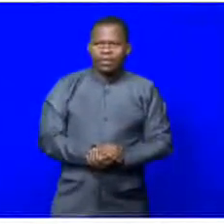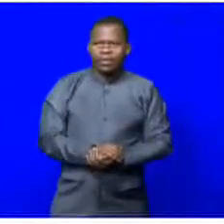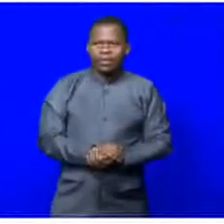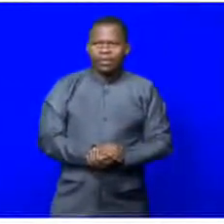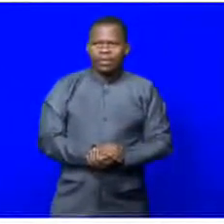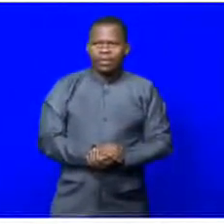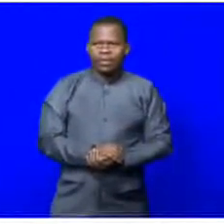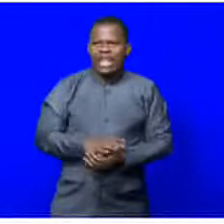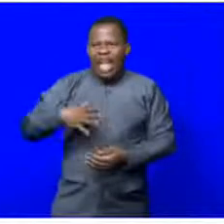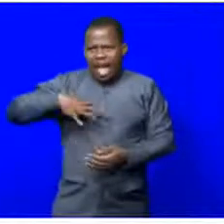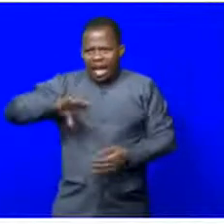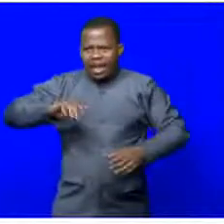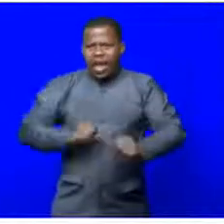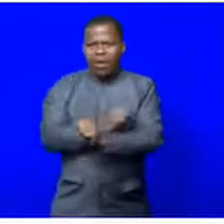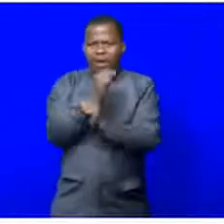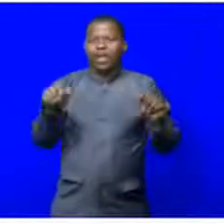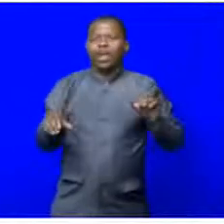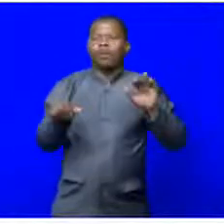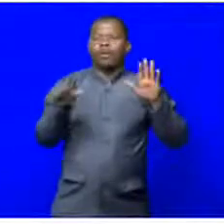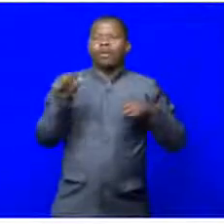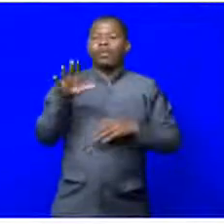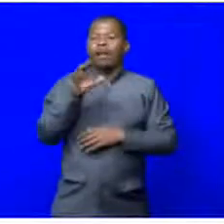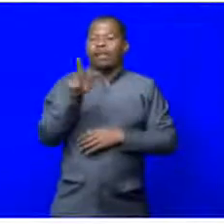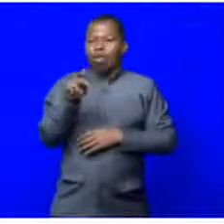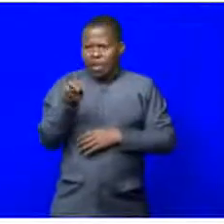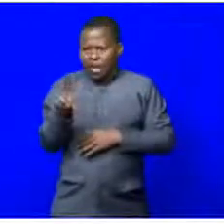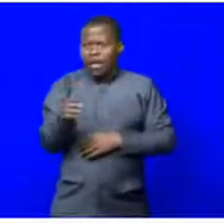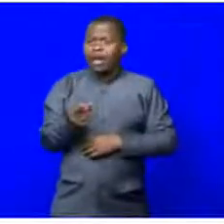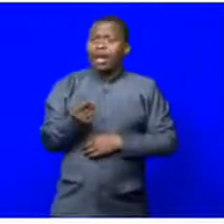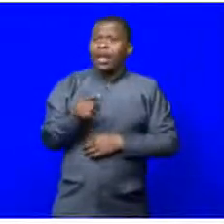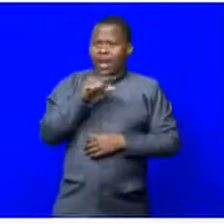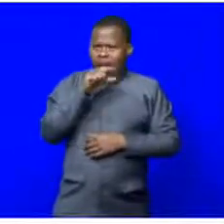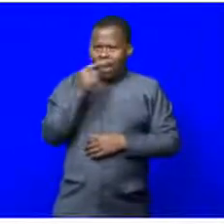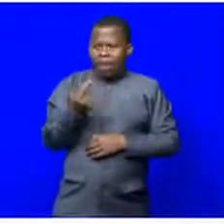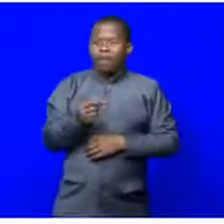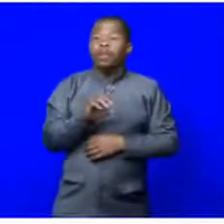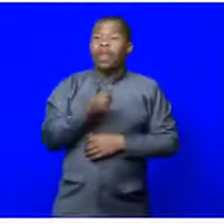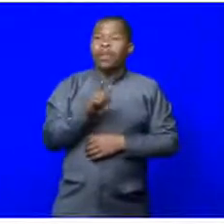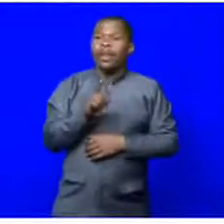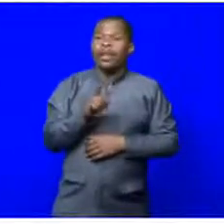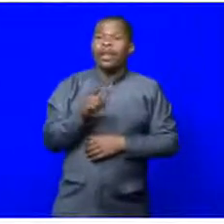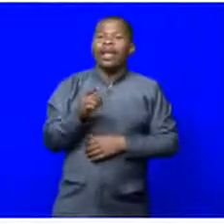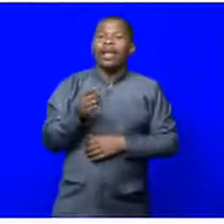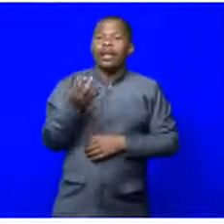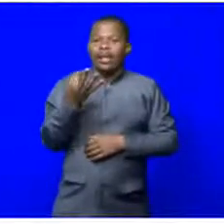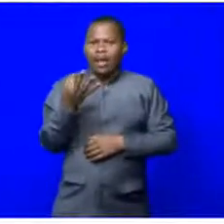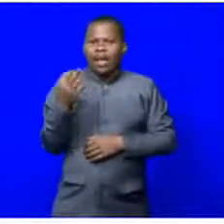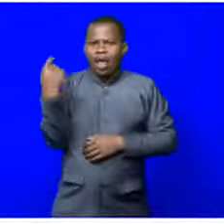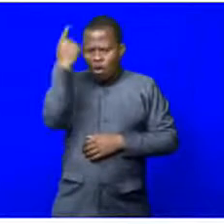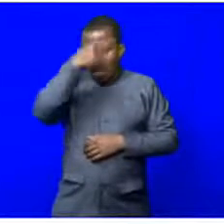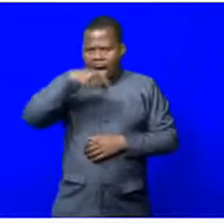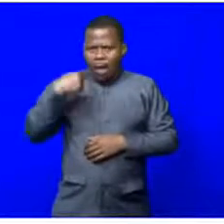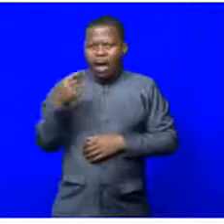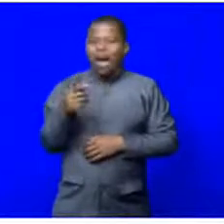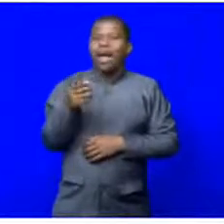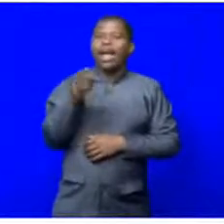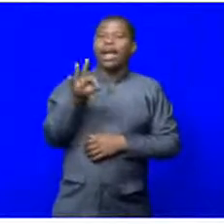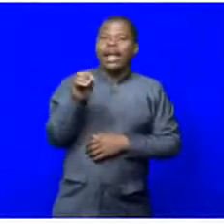Kanzi lo wahambe embile esigabeni se 65 kilometers usehawu Dlamini Lotsetse ema-awa lamathathu nemizuzu